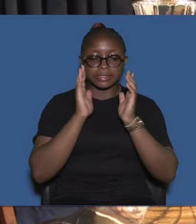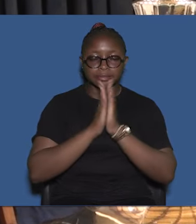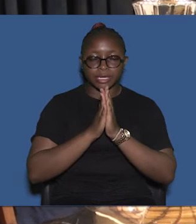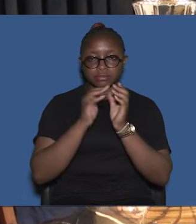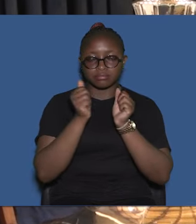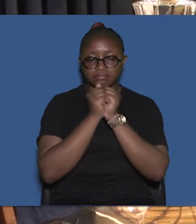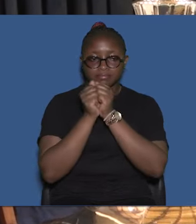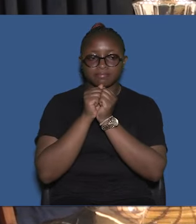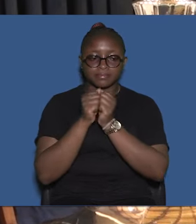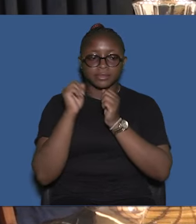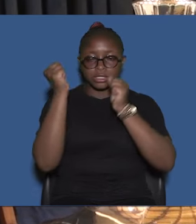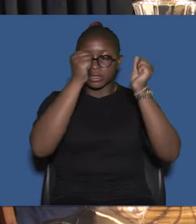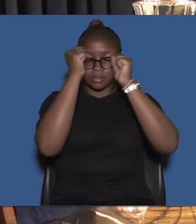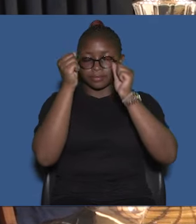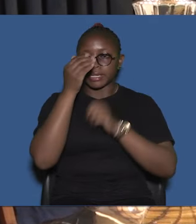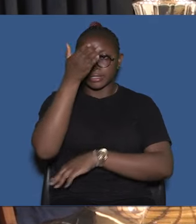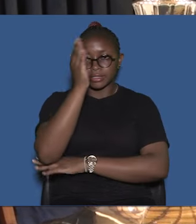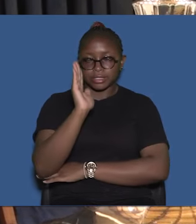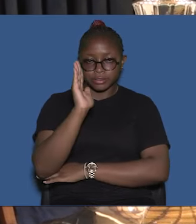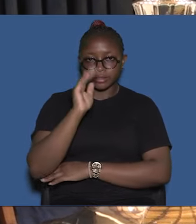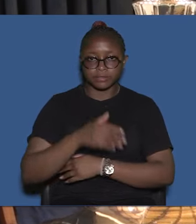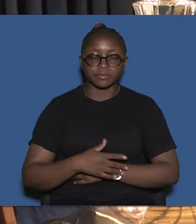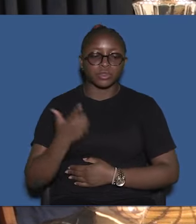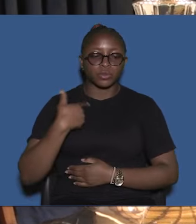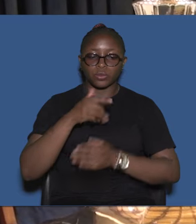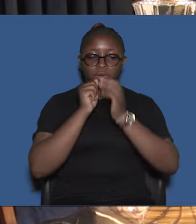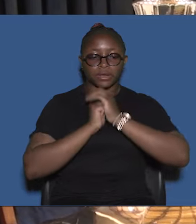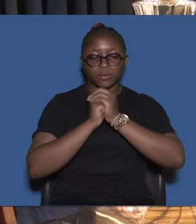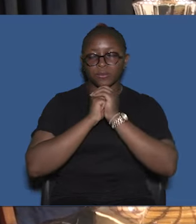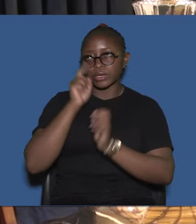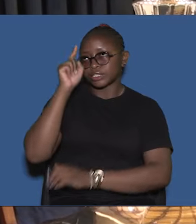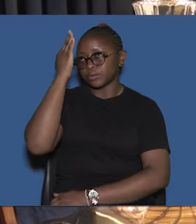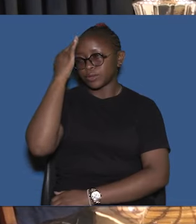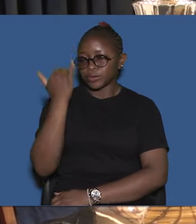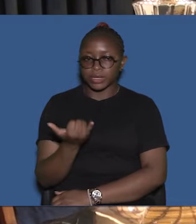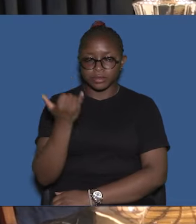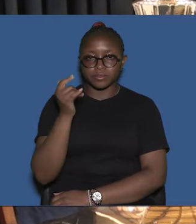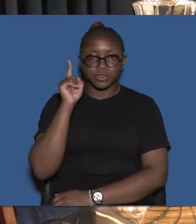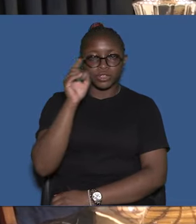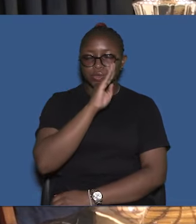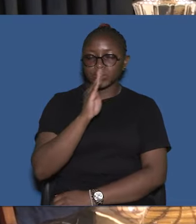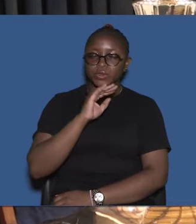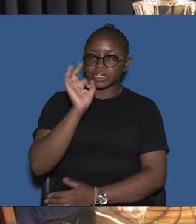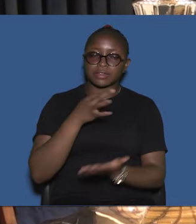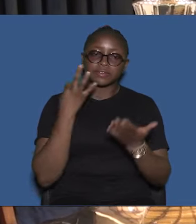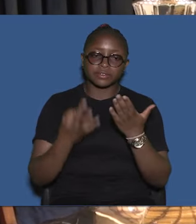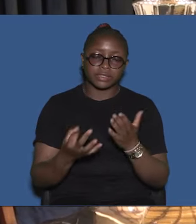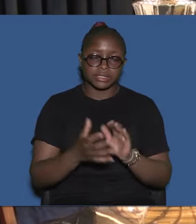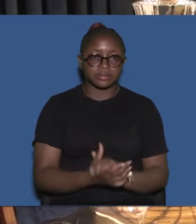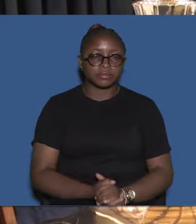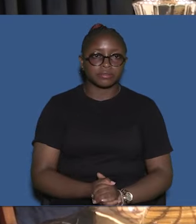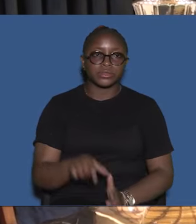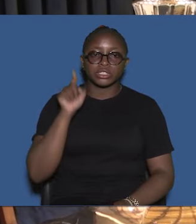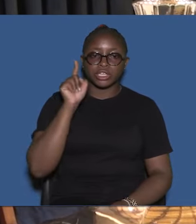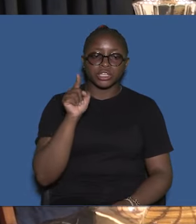Almighty God, we worship you because you never fail. You are a faithful